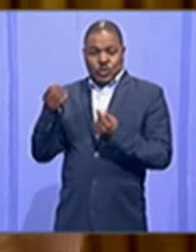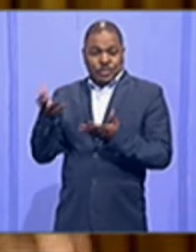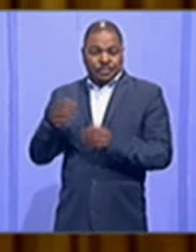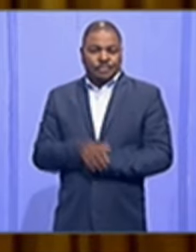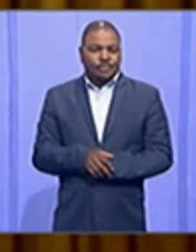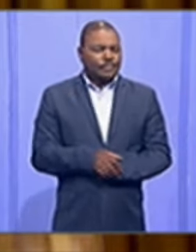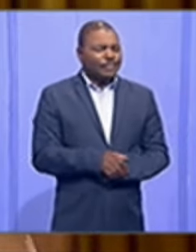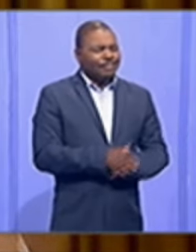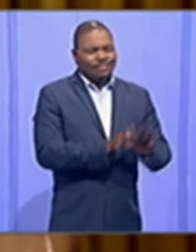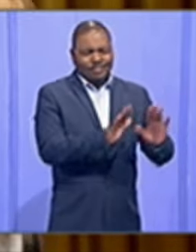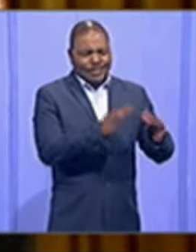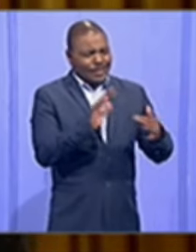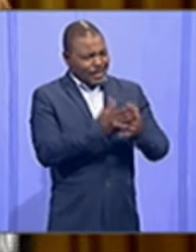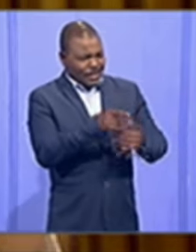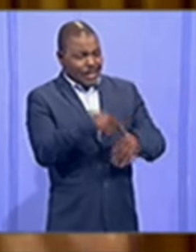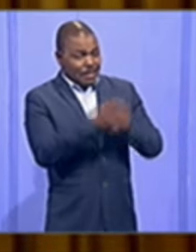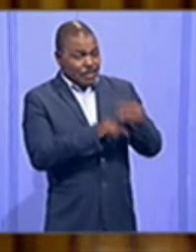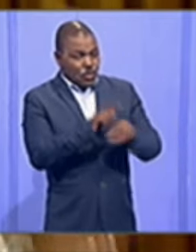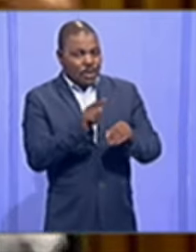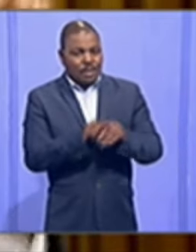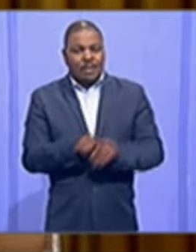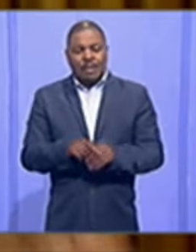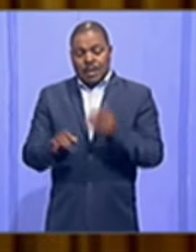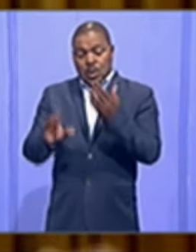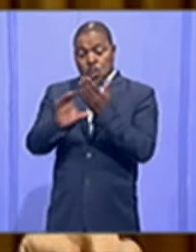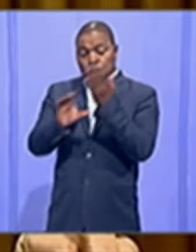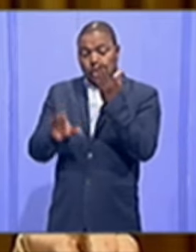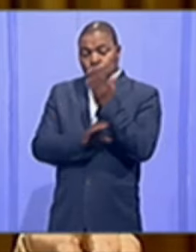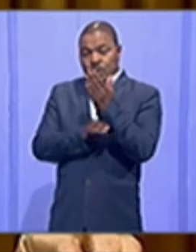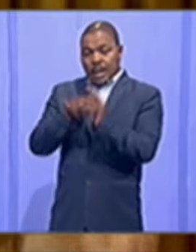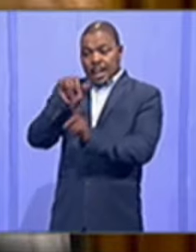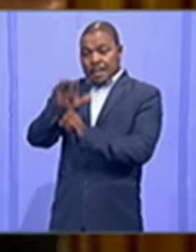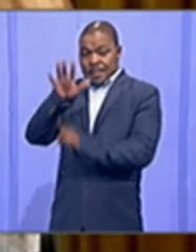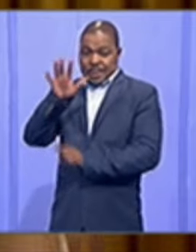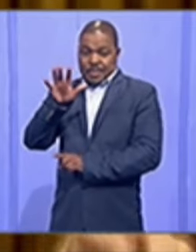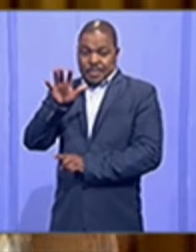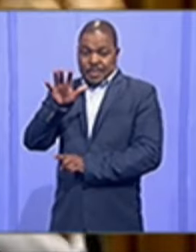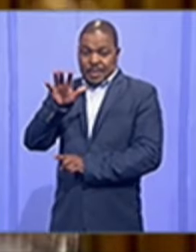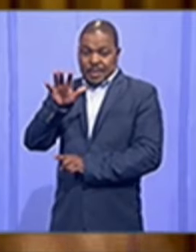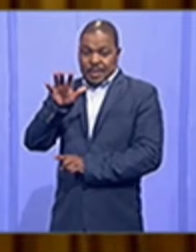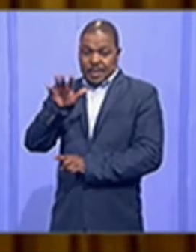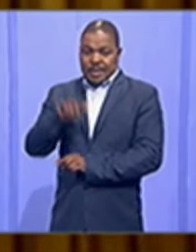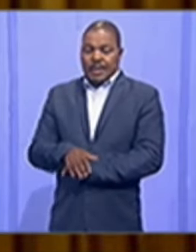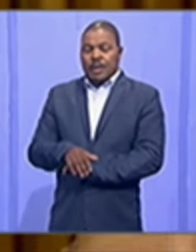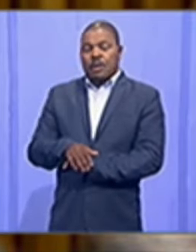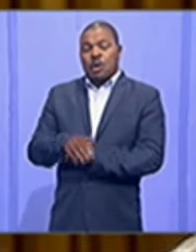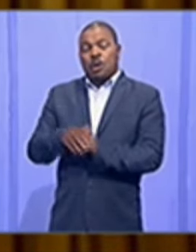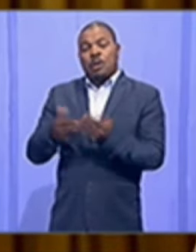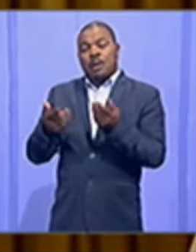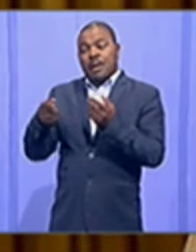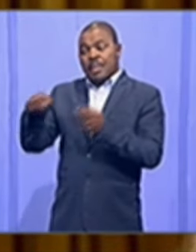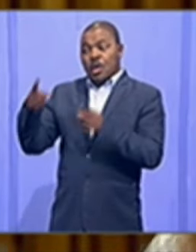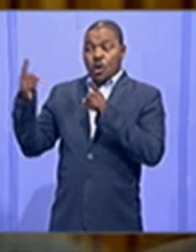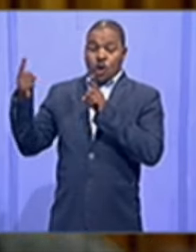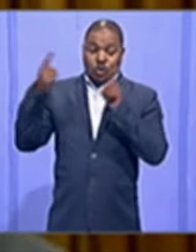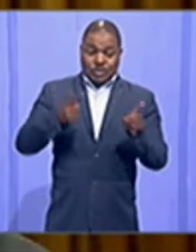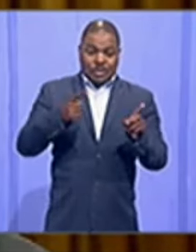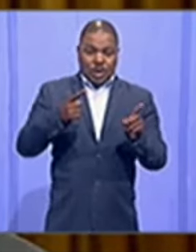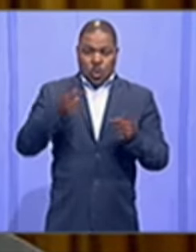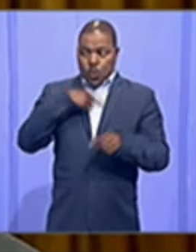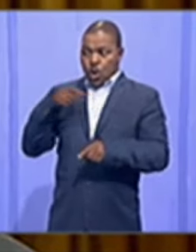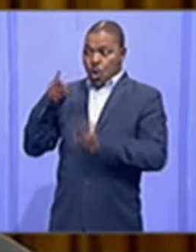case is all about is about the constitutional effect or the constitutional impact of that order. We're not